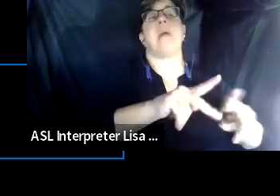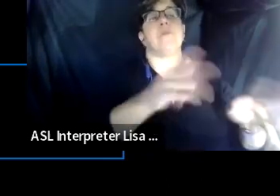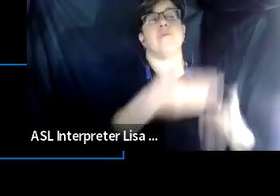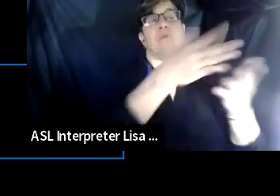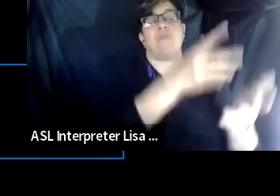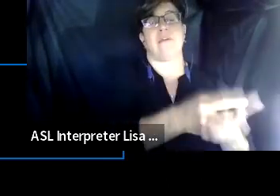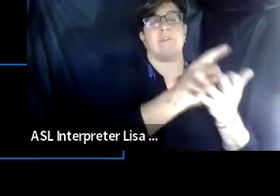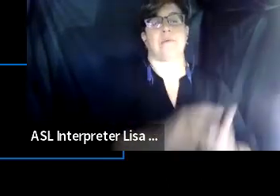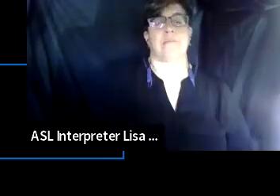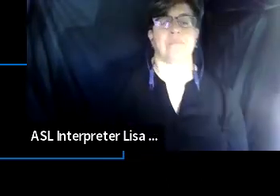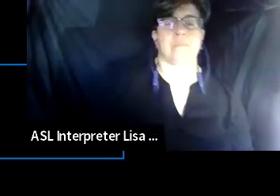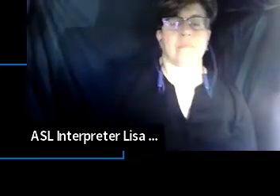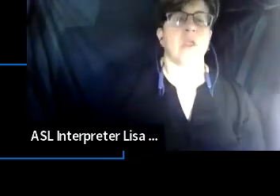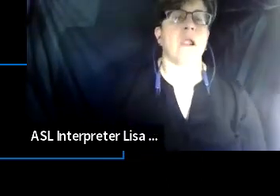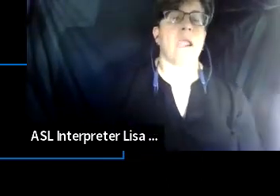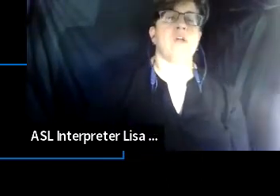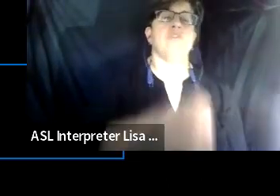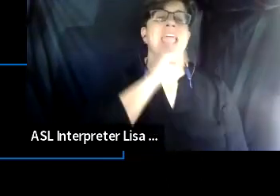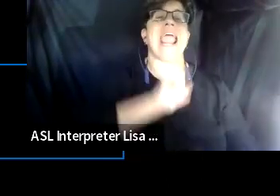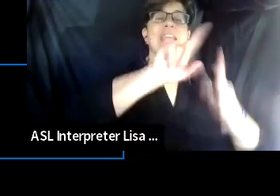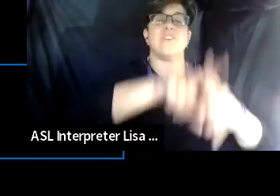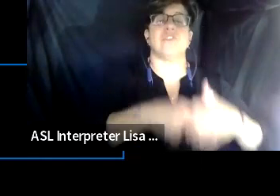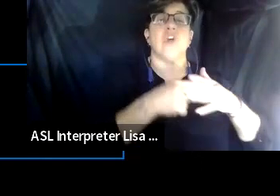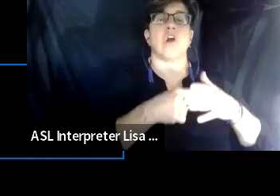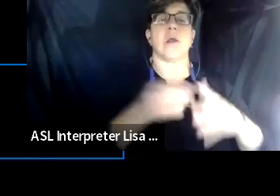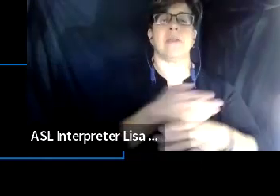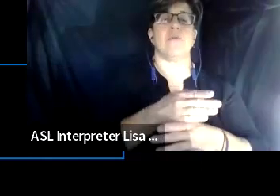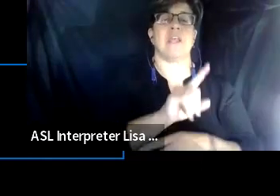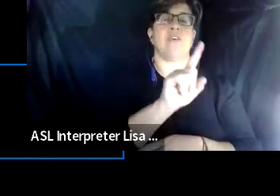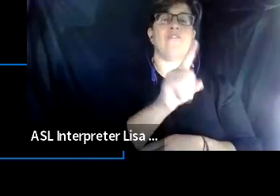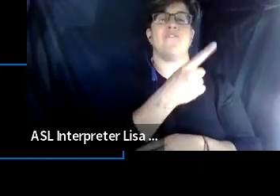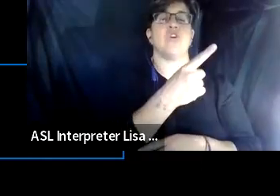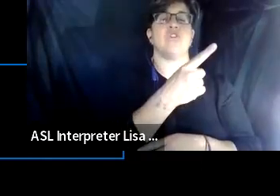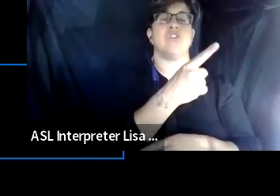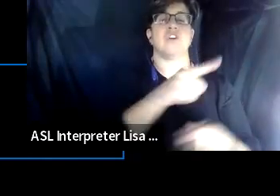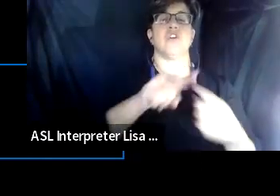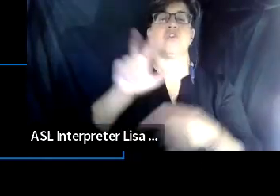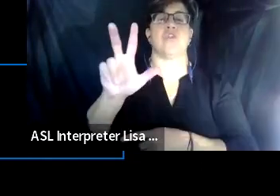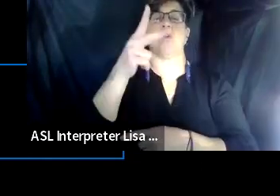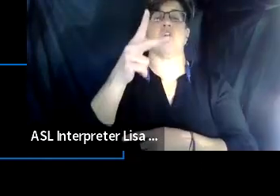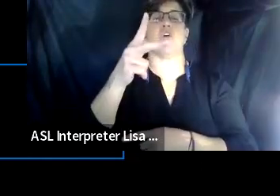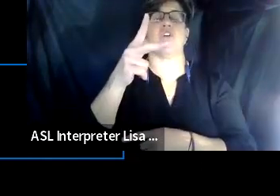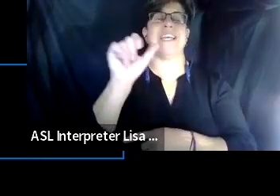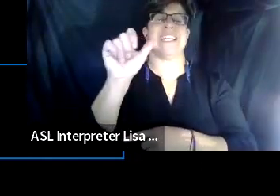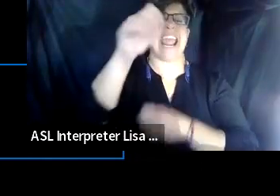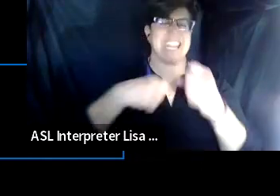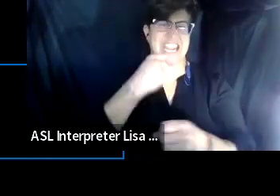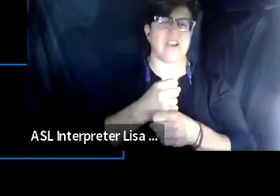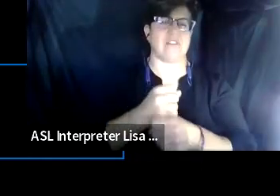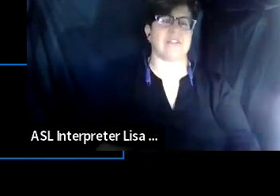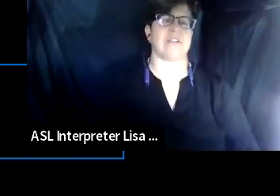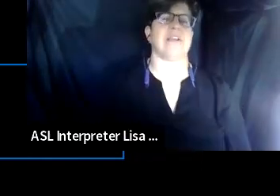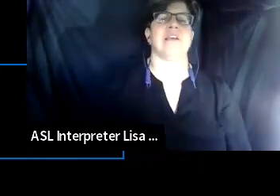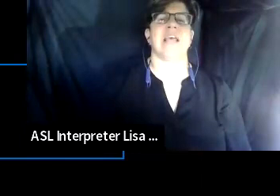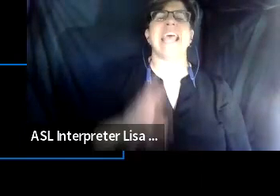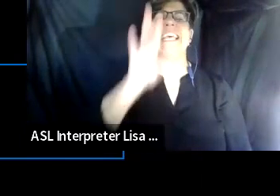of FAM161ARP is between the first and third decades. The initial symptom in most patients, above 70%, is night blindness. This is